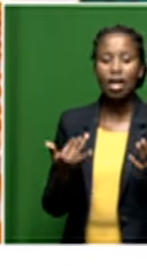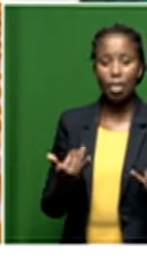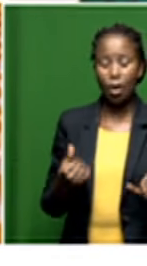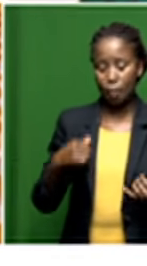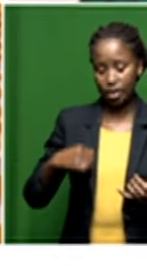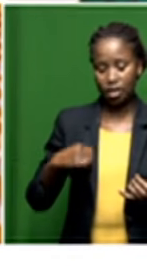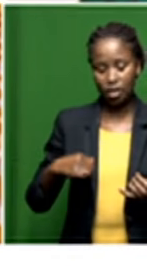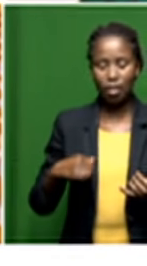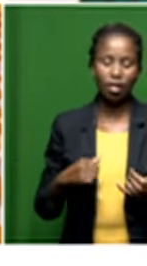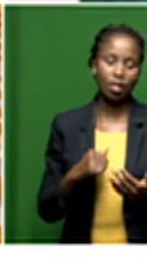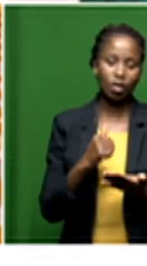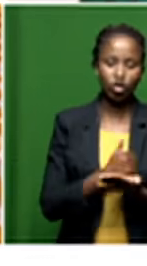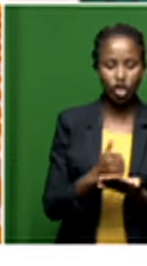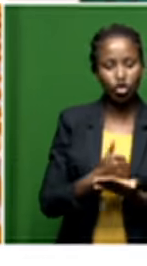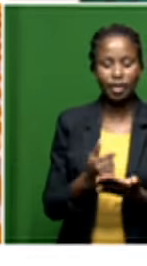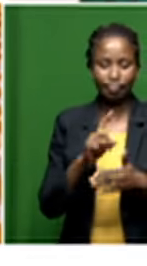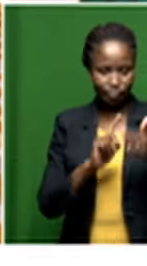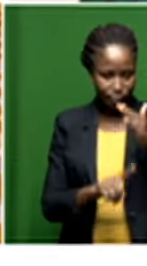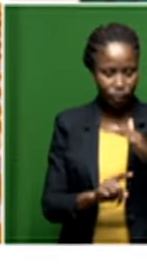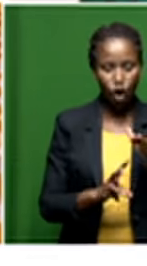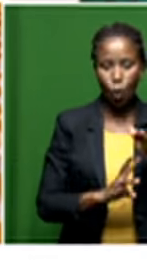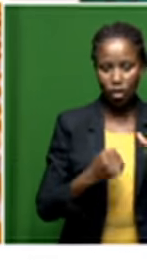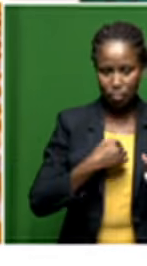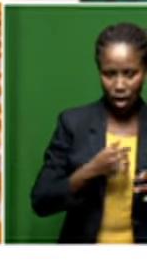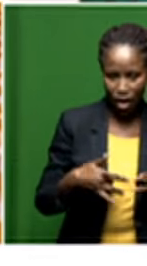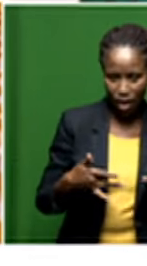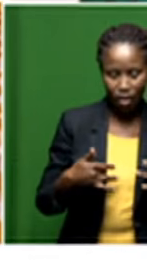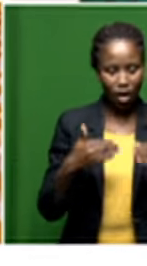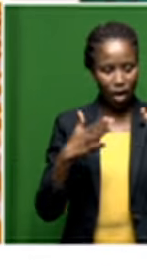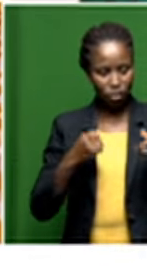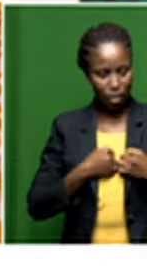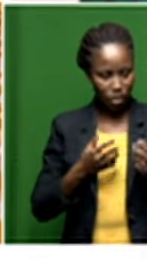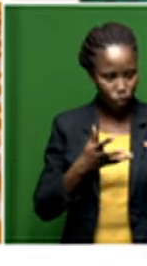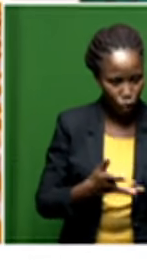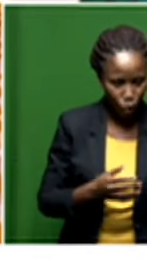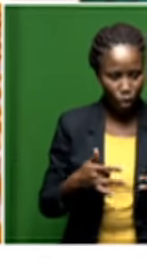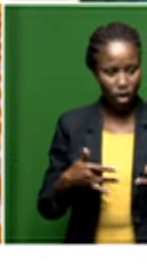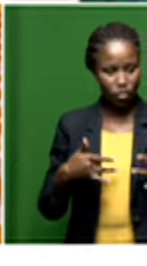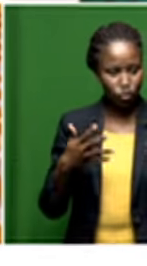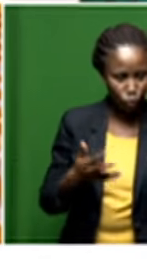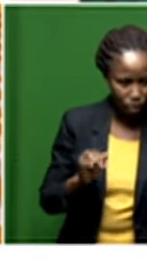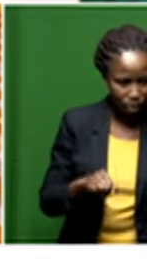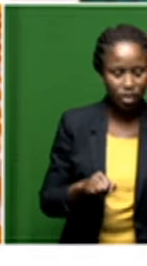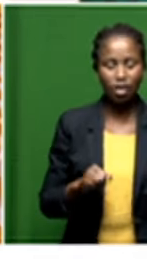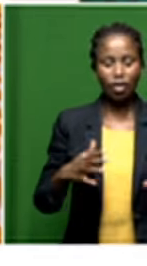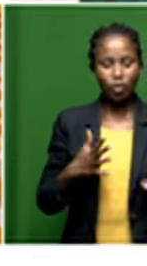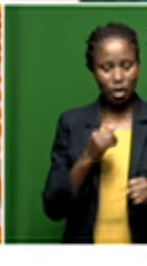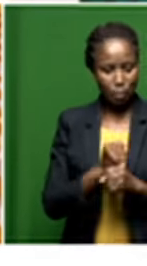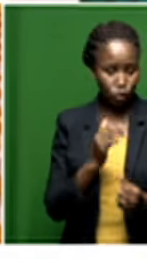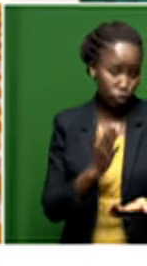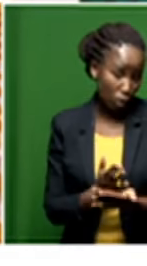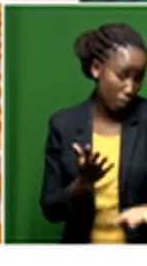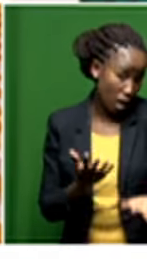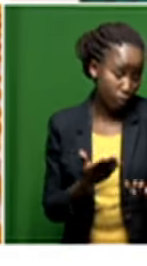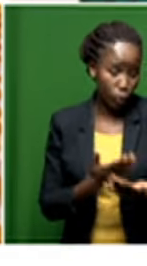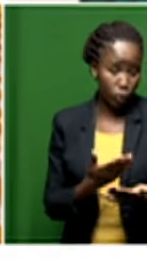going and registering and being in the ward where we live and where our houses are, and, you know, that we make sure that we can, of course, have